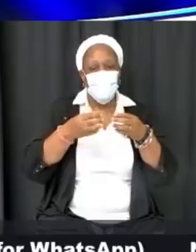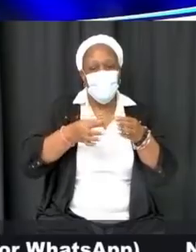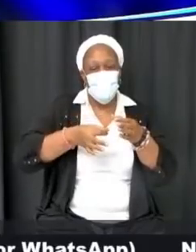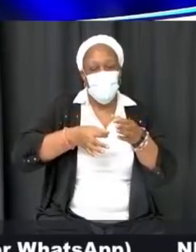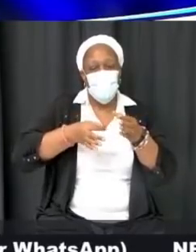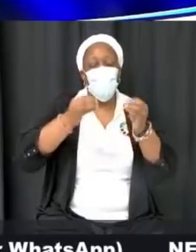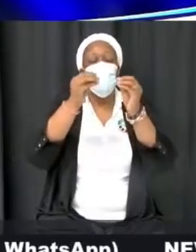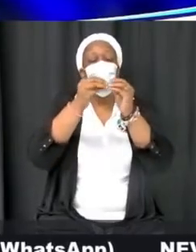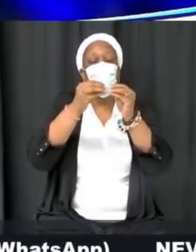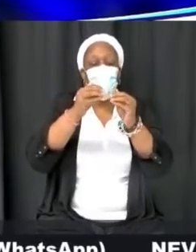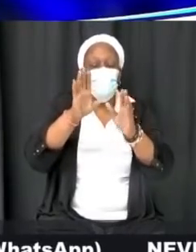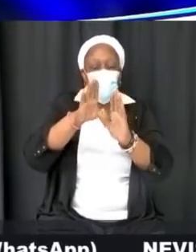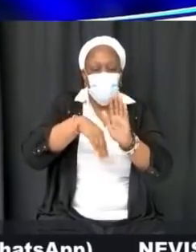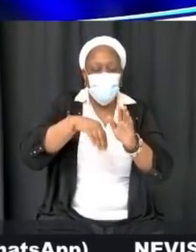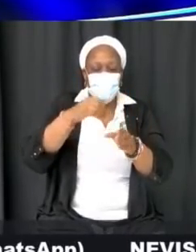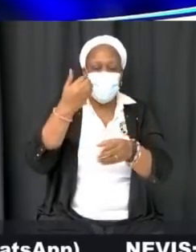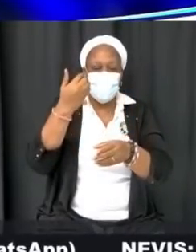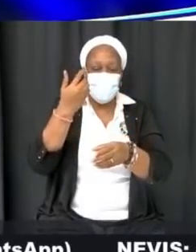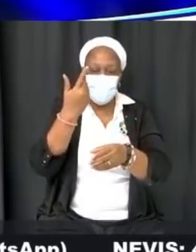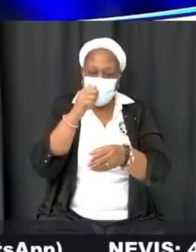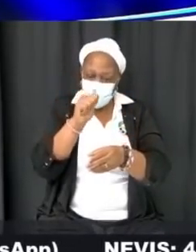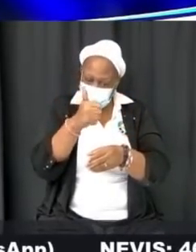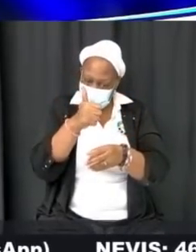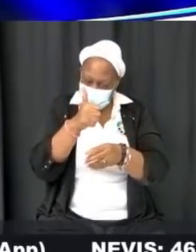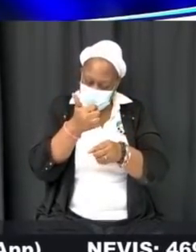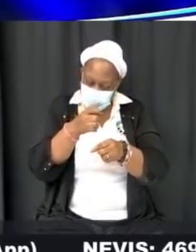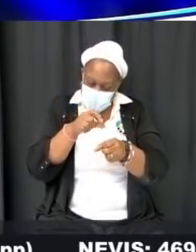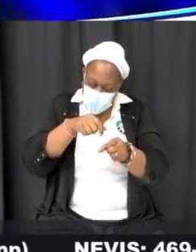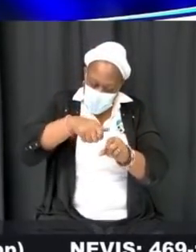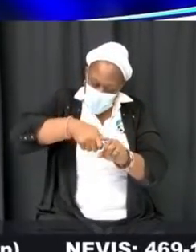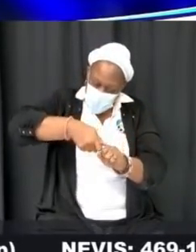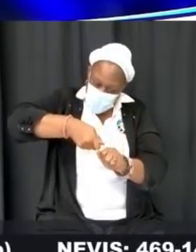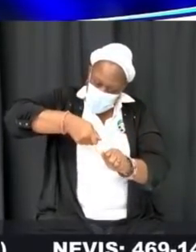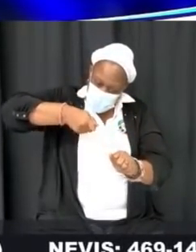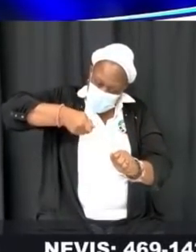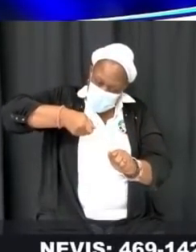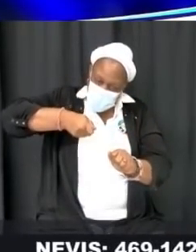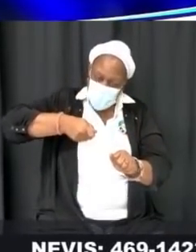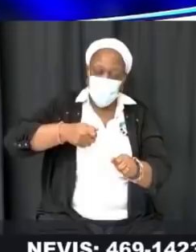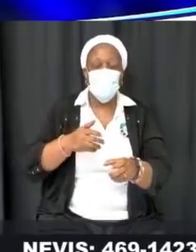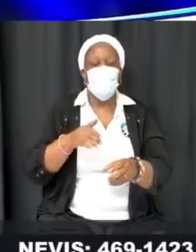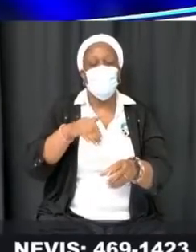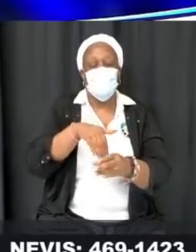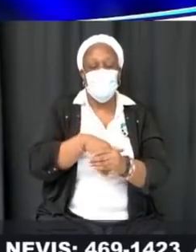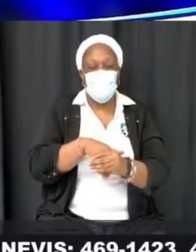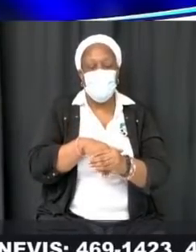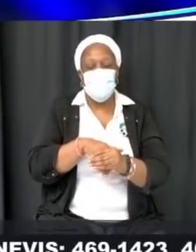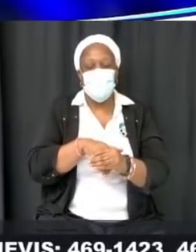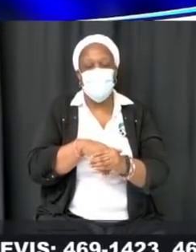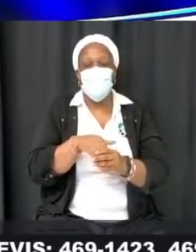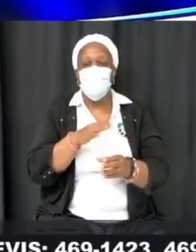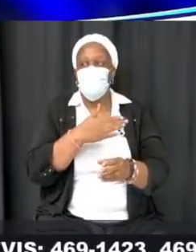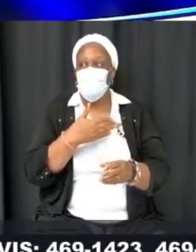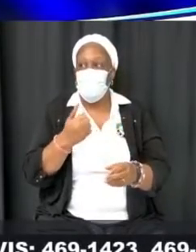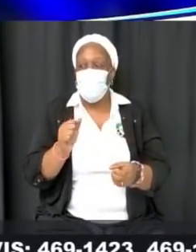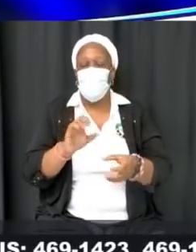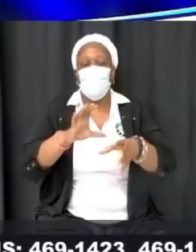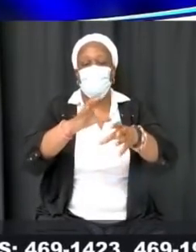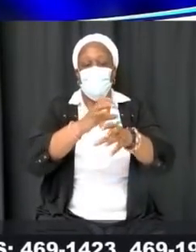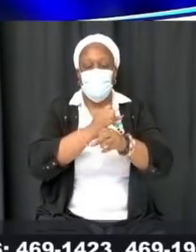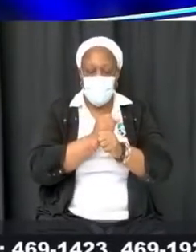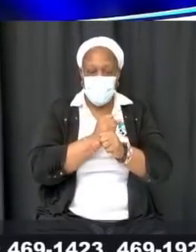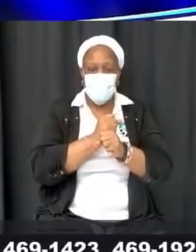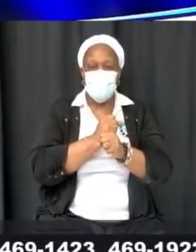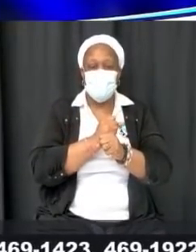etc. Therefore, if you got a vial that is supposed to deliver 10 mils, it will always